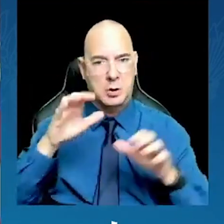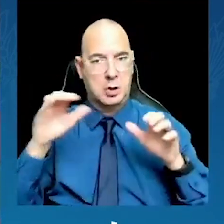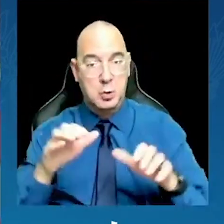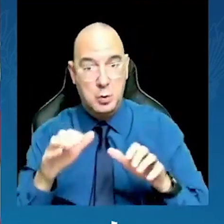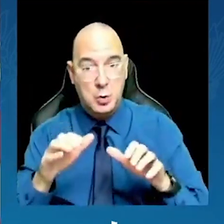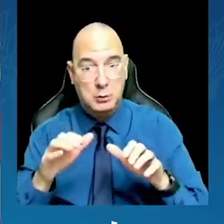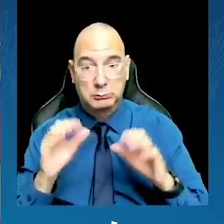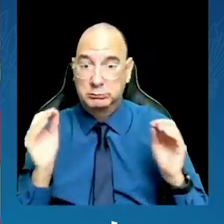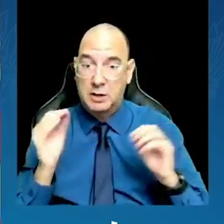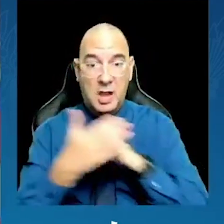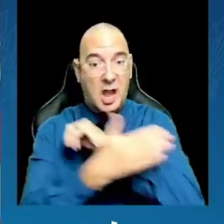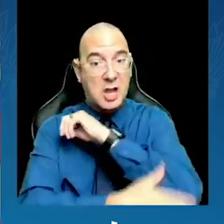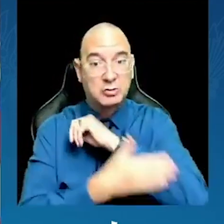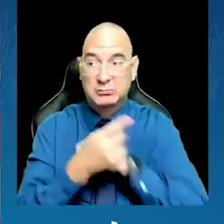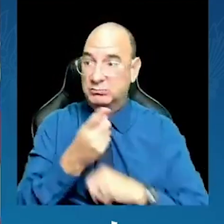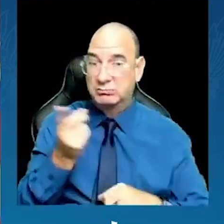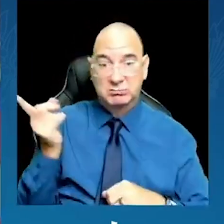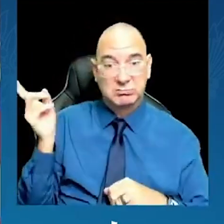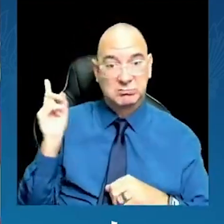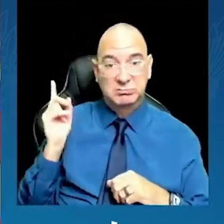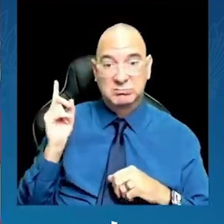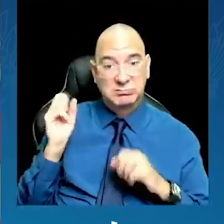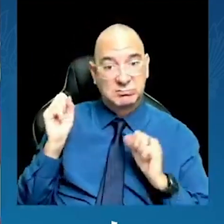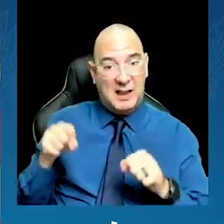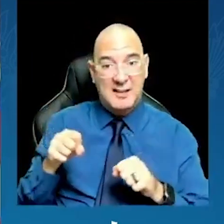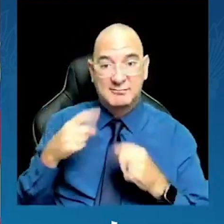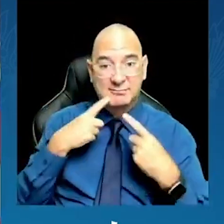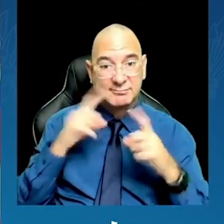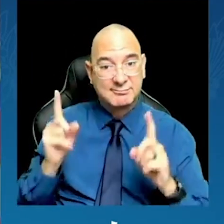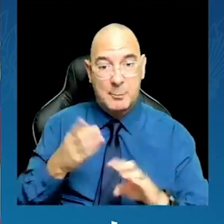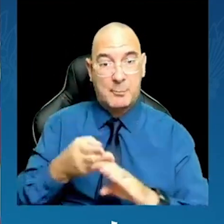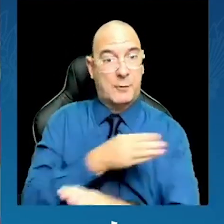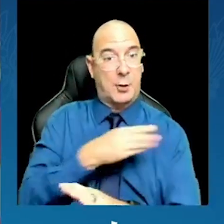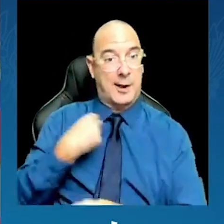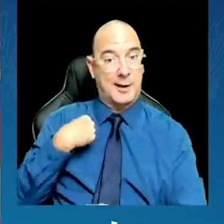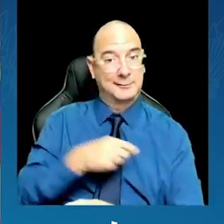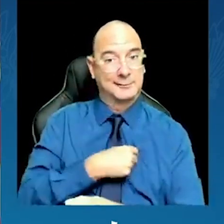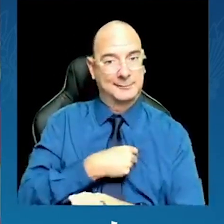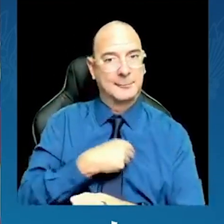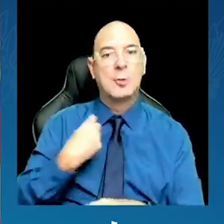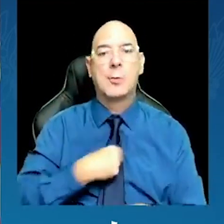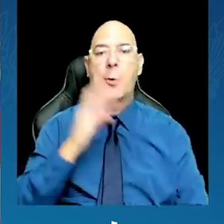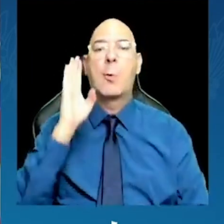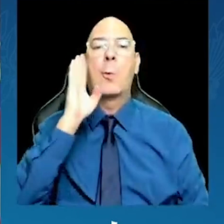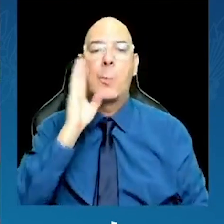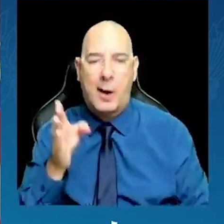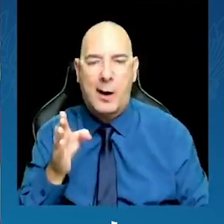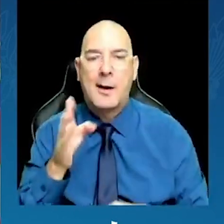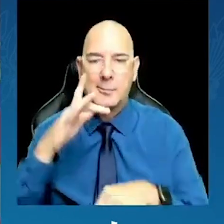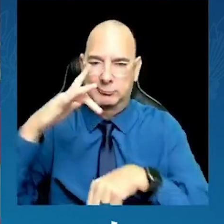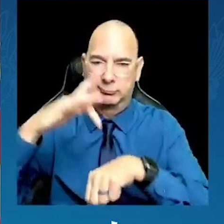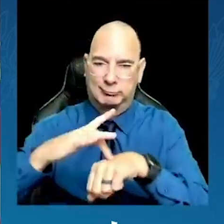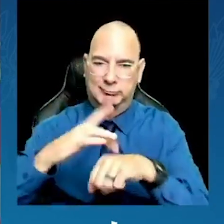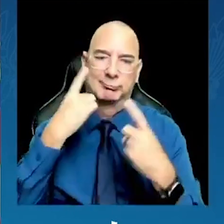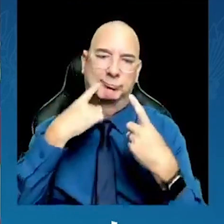before. We would set foot on the moon.